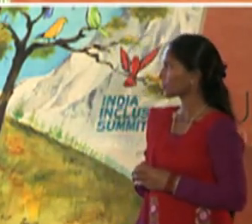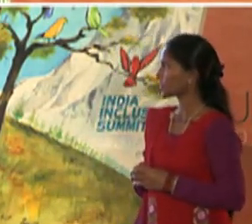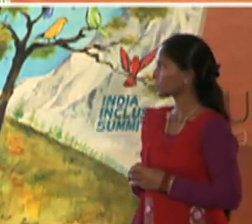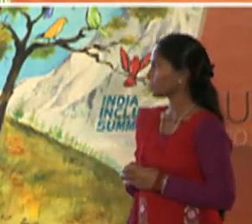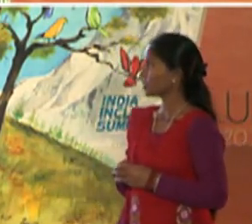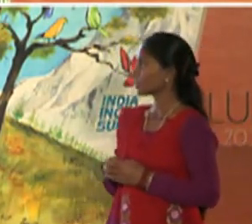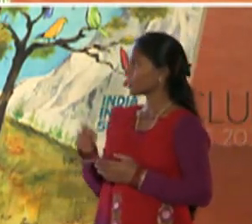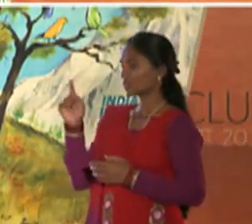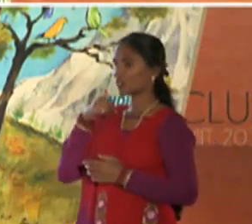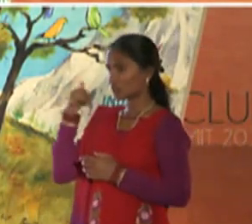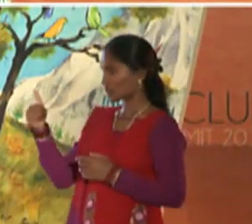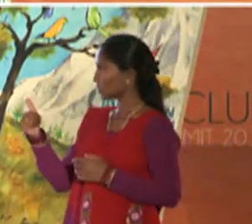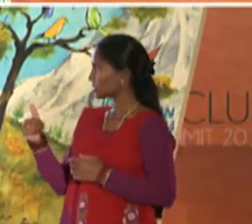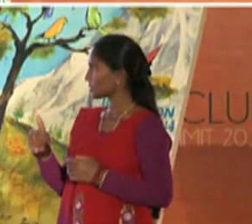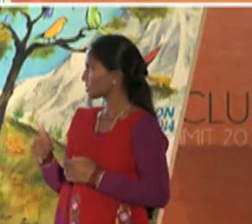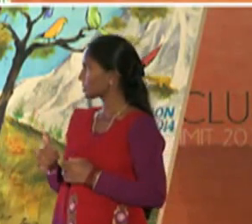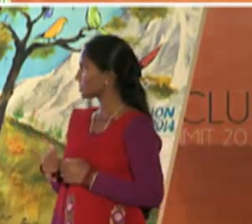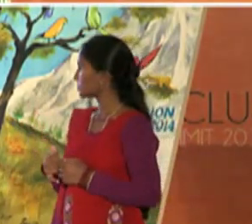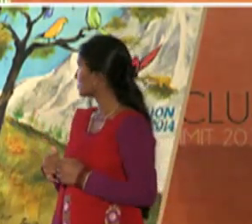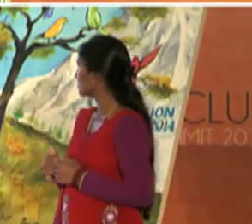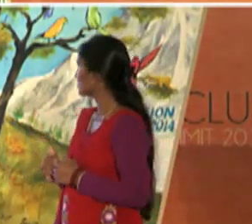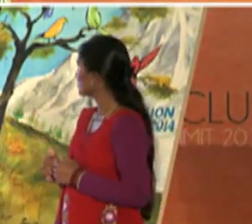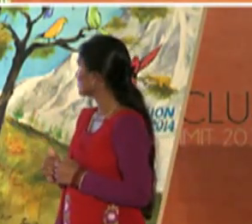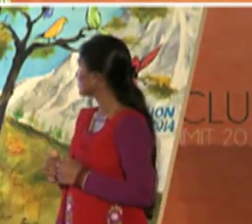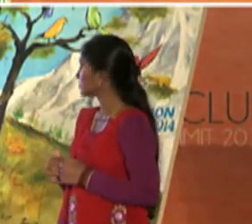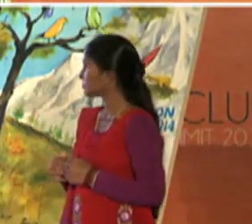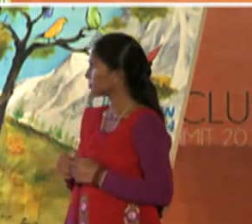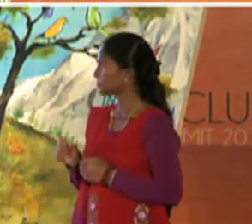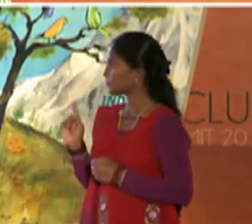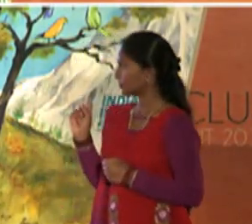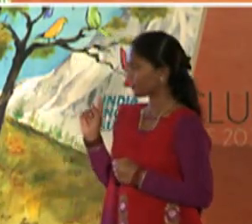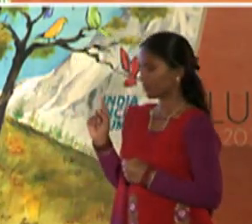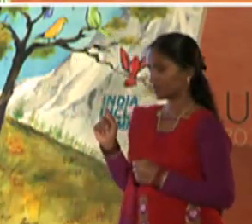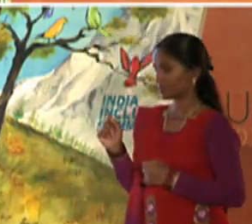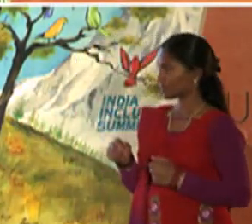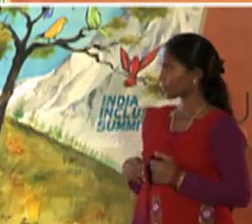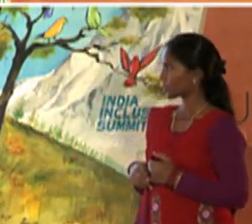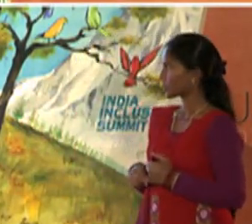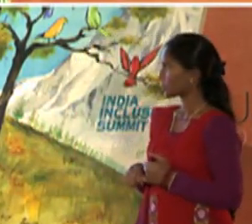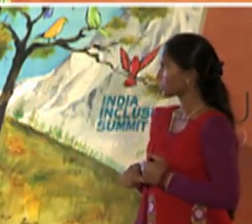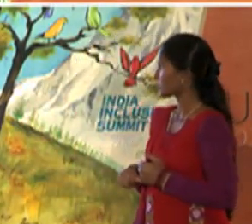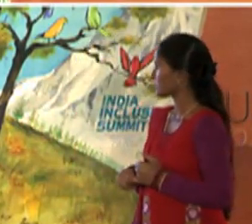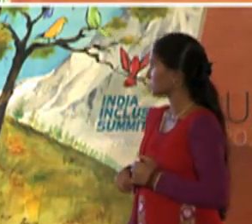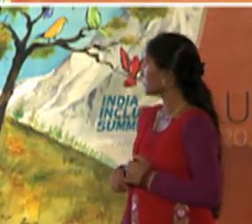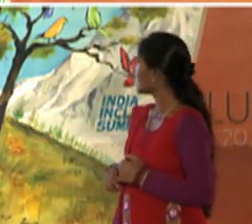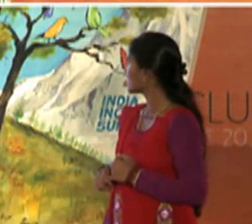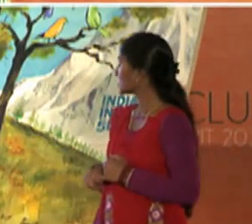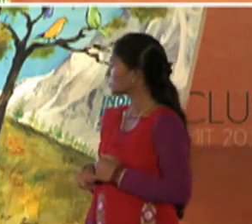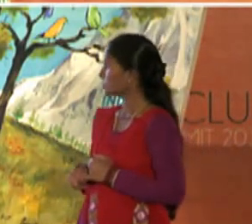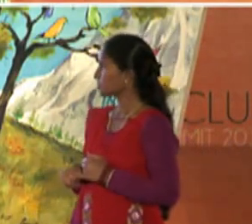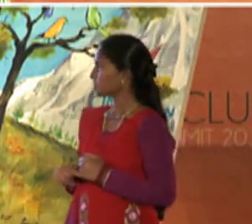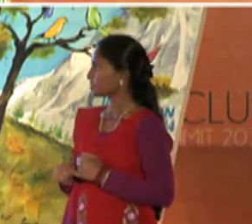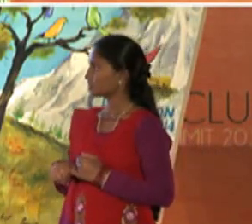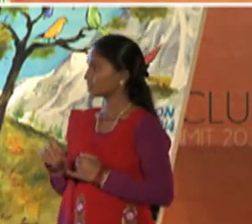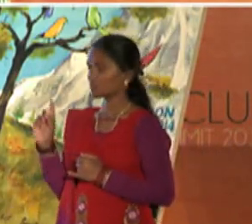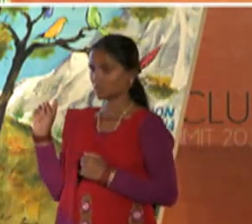call out, and poor Sering Gurmet, he didn't know what hit him, but he said